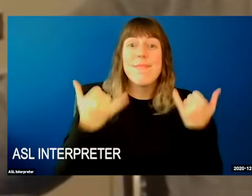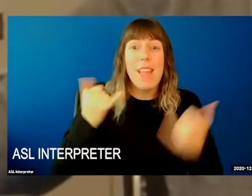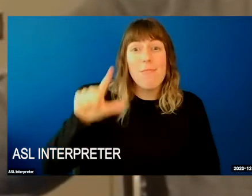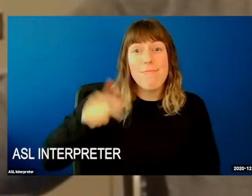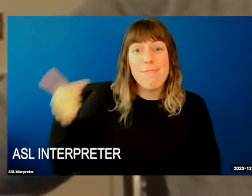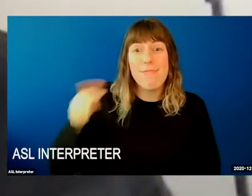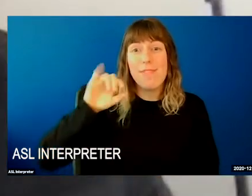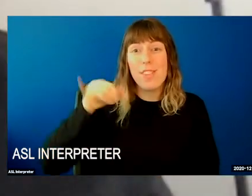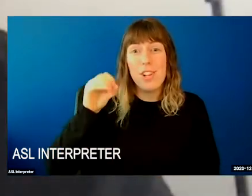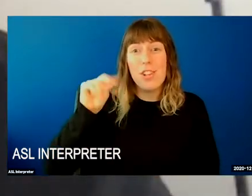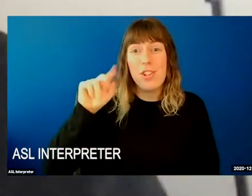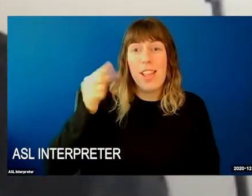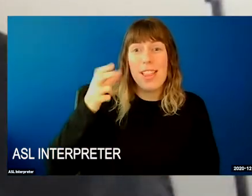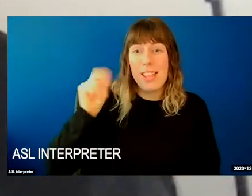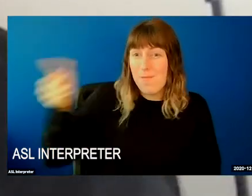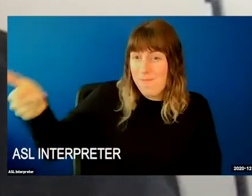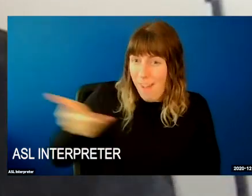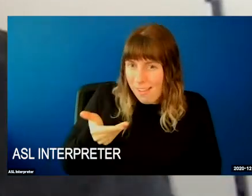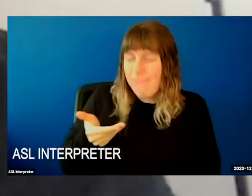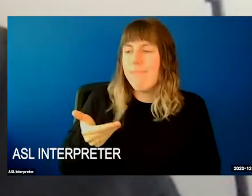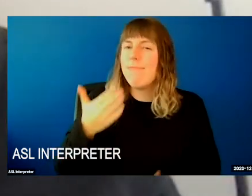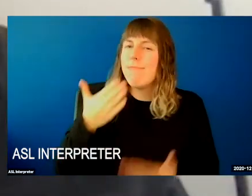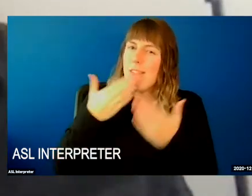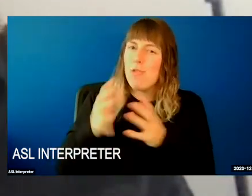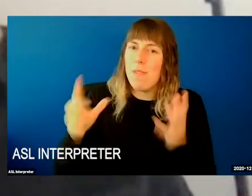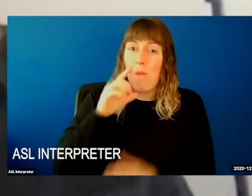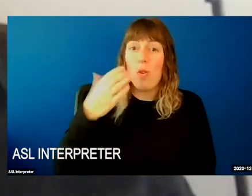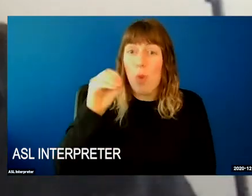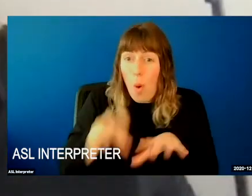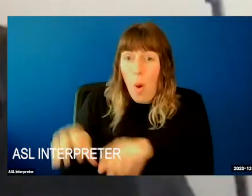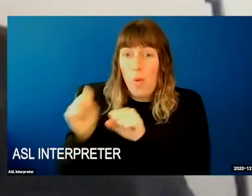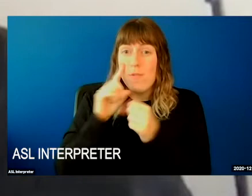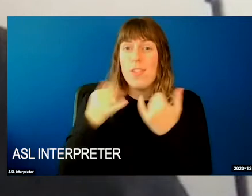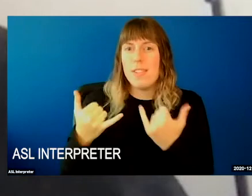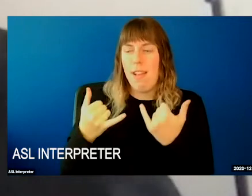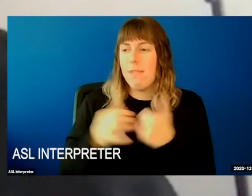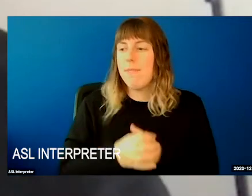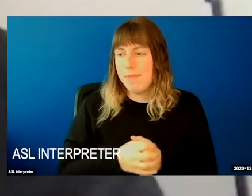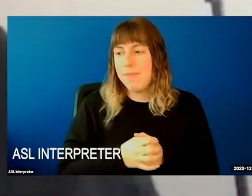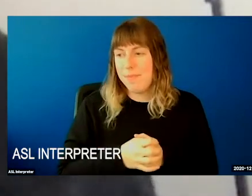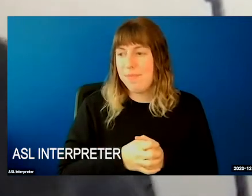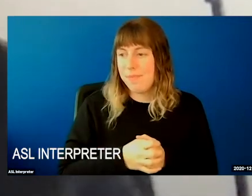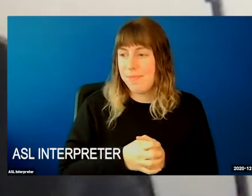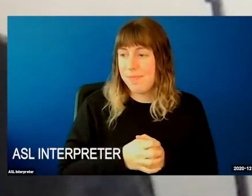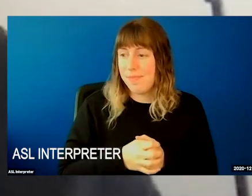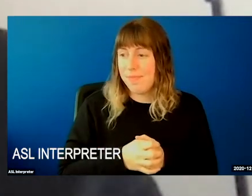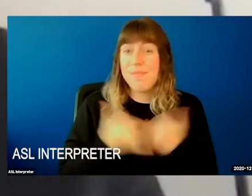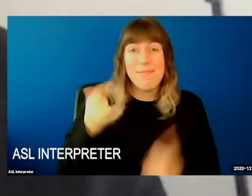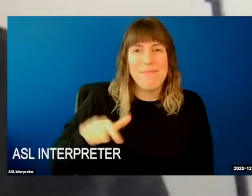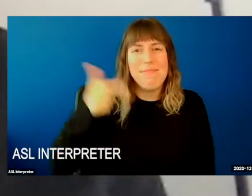And now, Jonathan, I want to welcome you back and to say thank you for being the co-host today. And we'd like